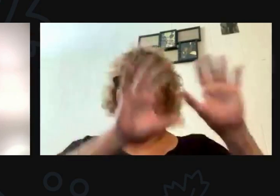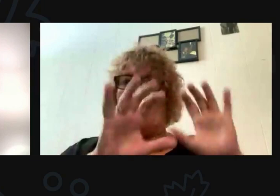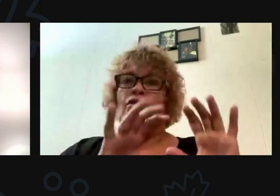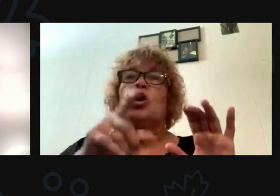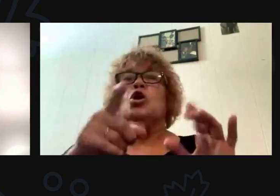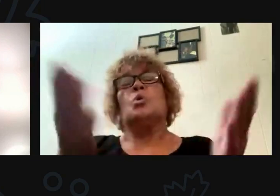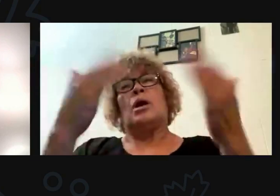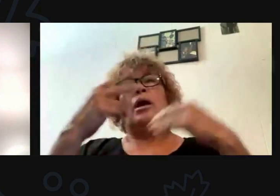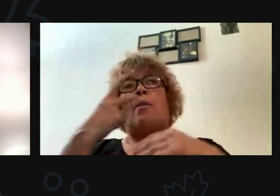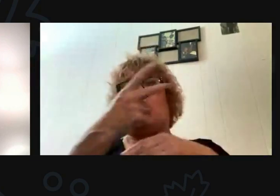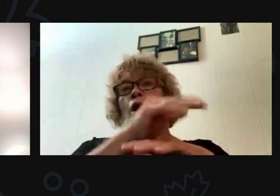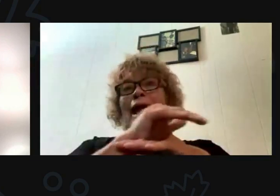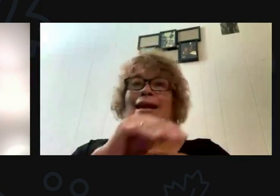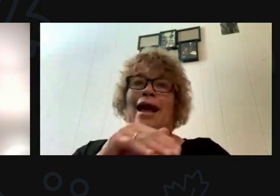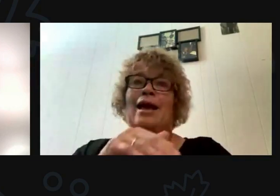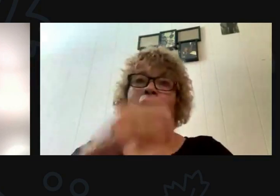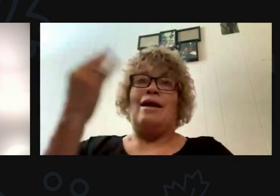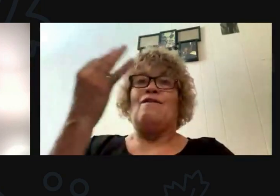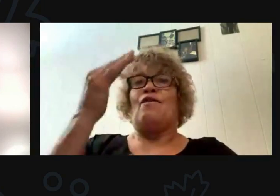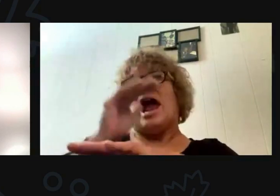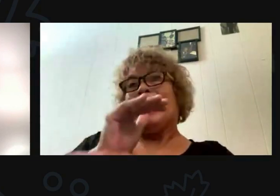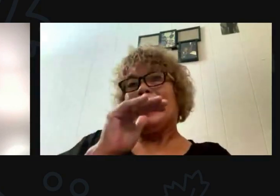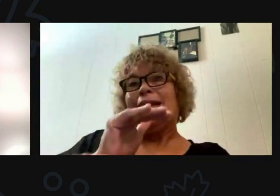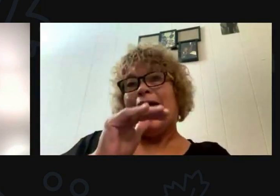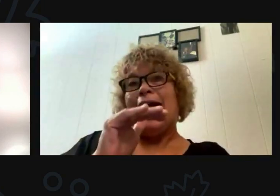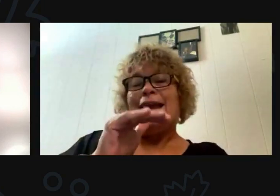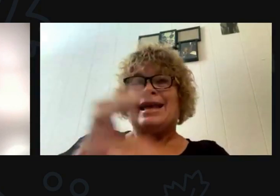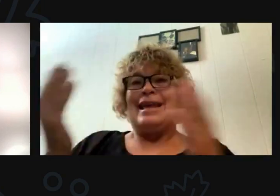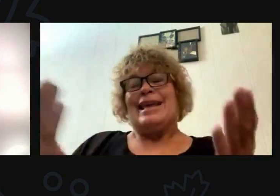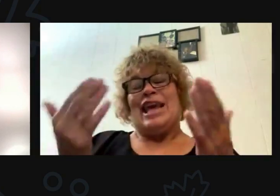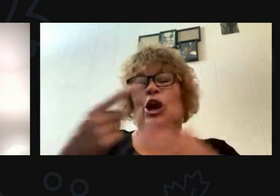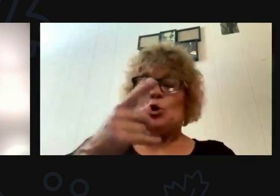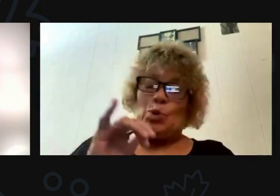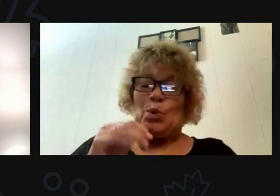night, little Friday night action at the museum if you're interested.